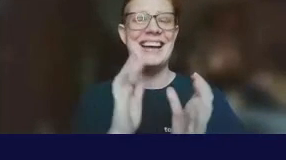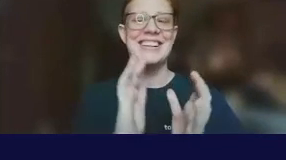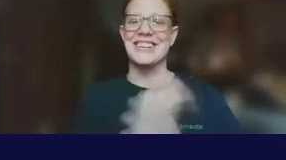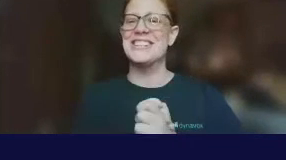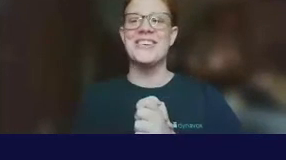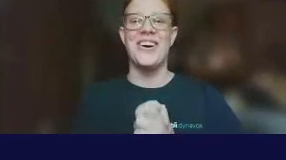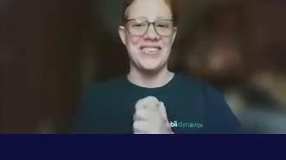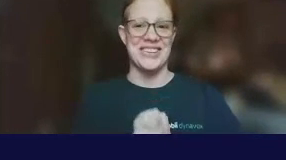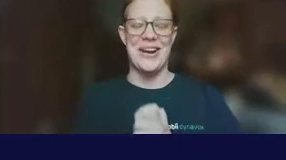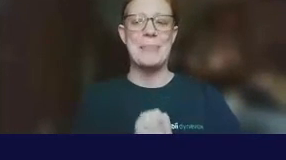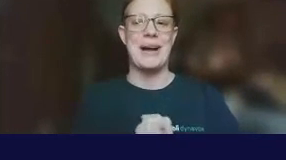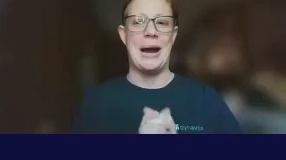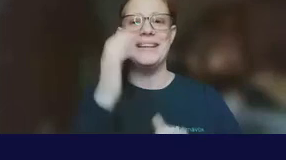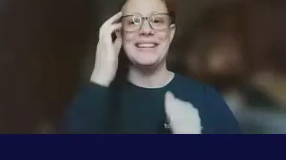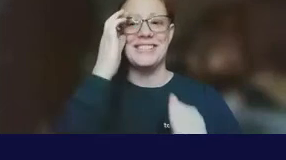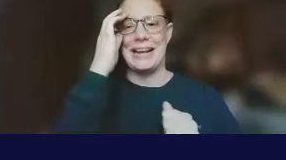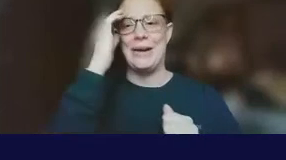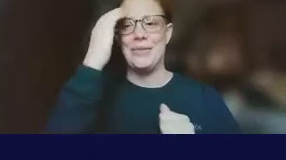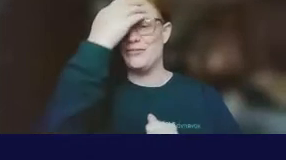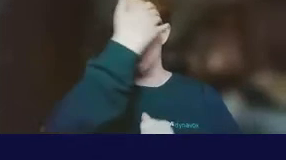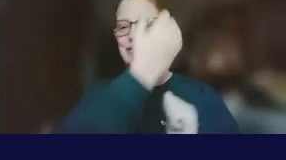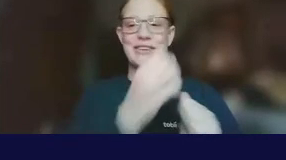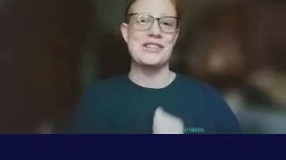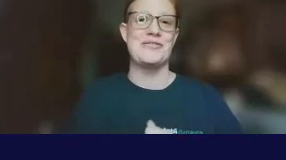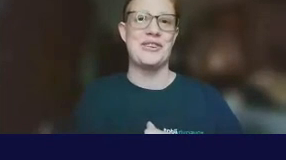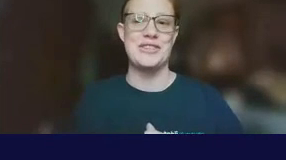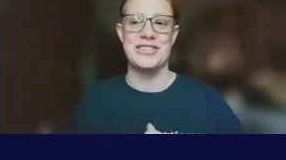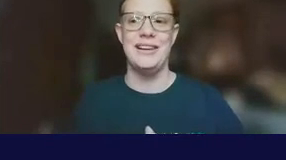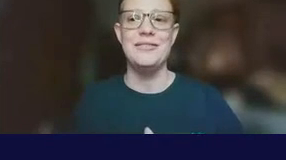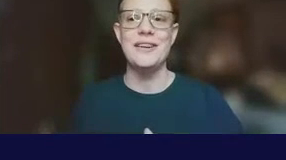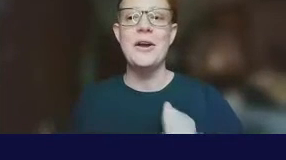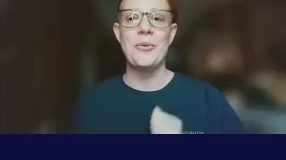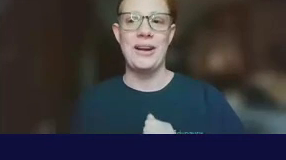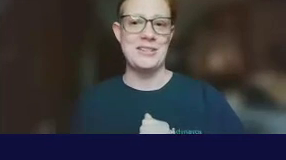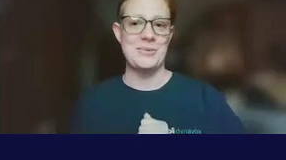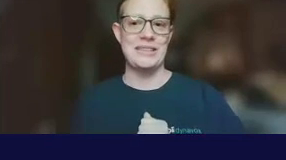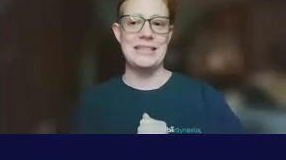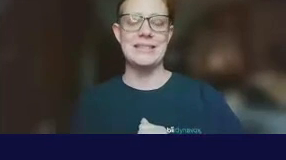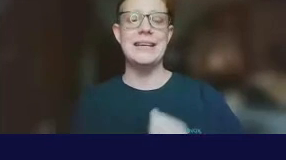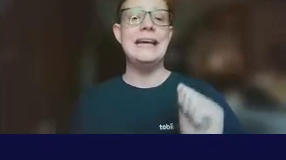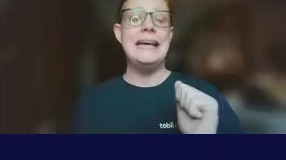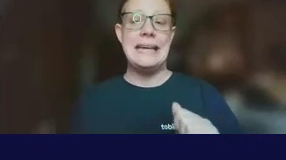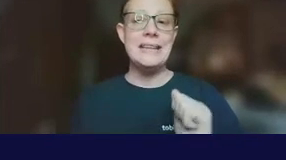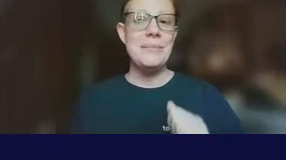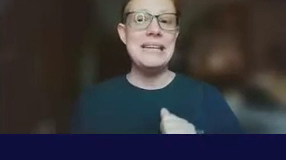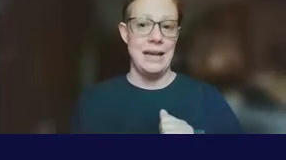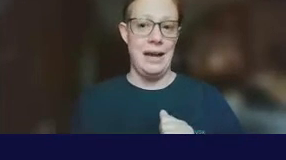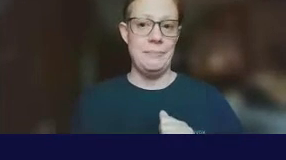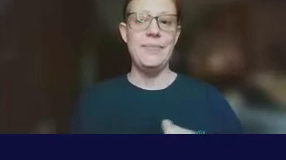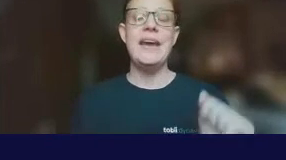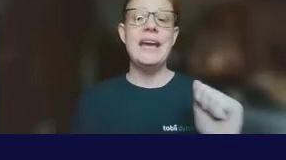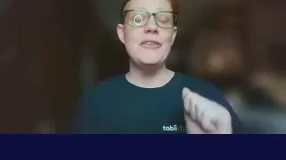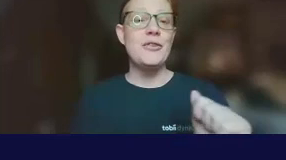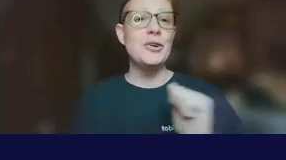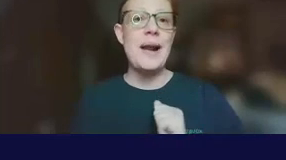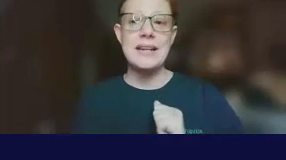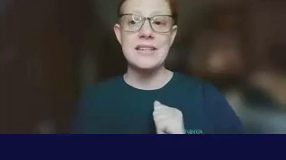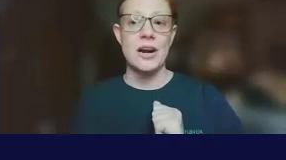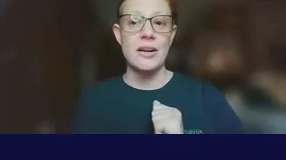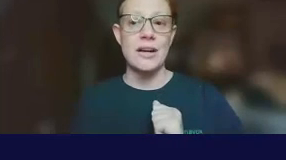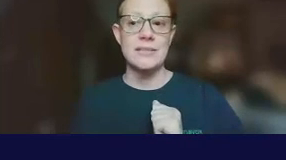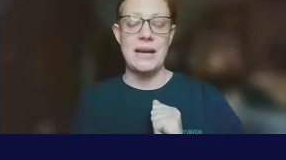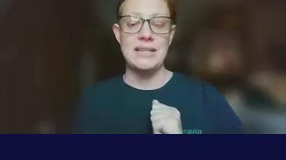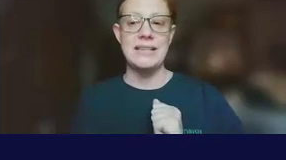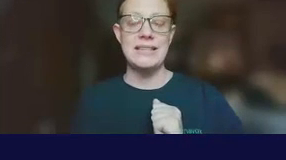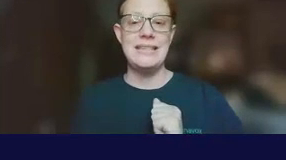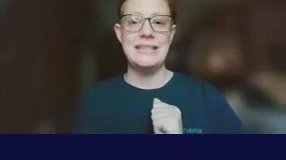I encourage you all to grab a copy and check out the full version for yourself when it is released. In the meantime, if you're ready to